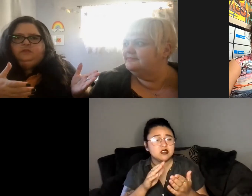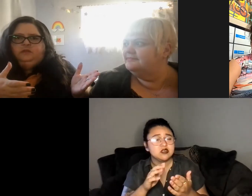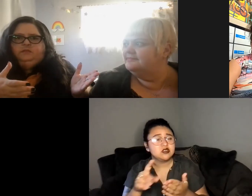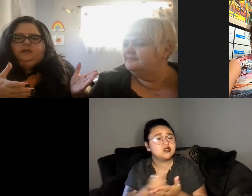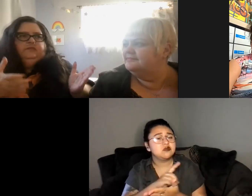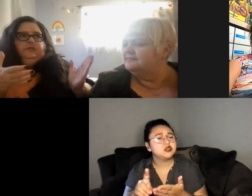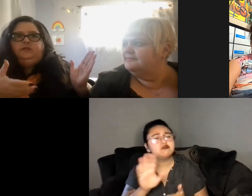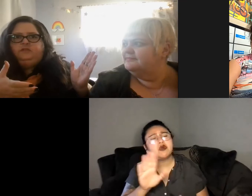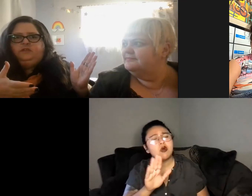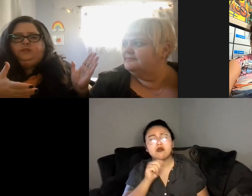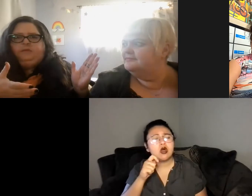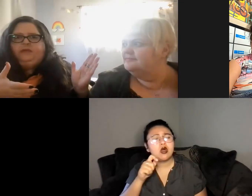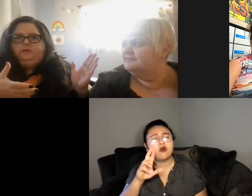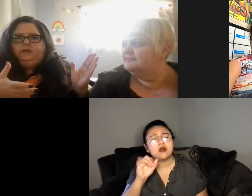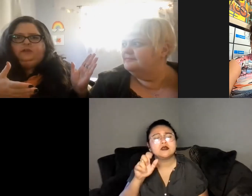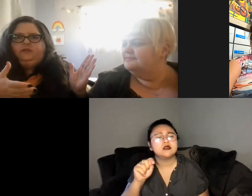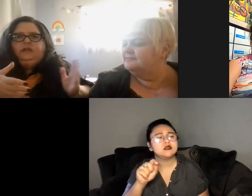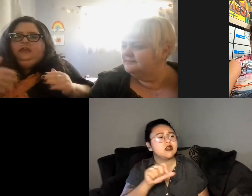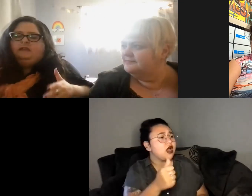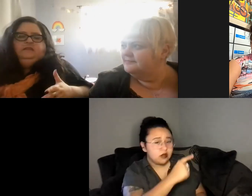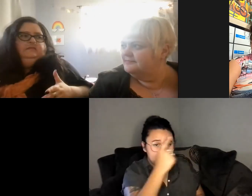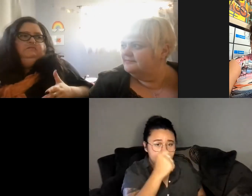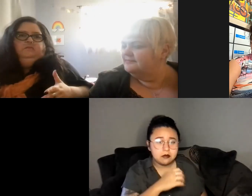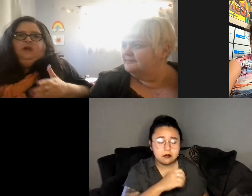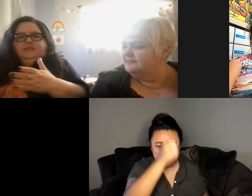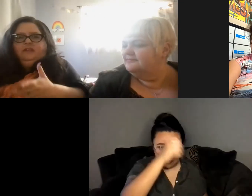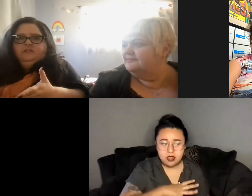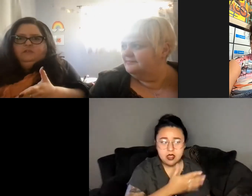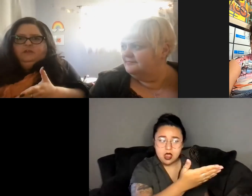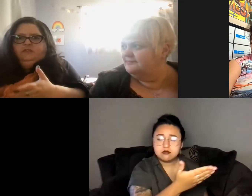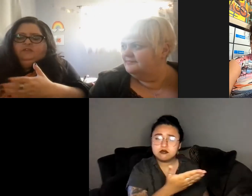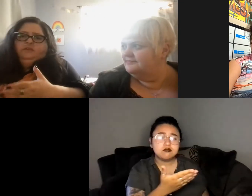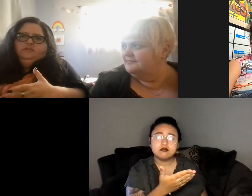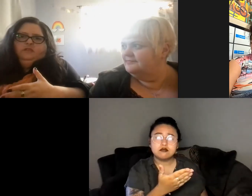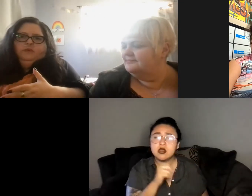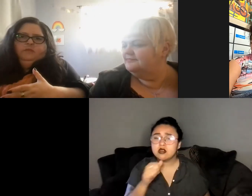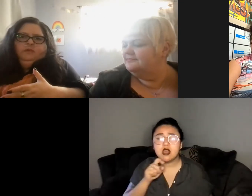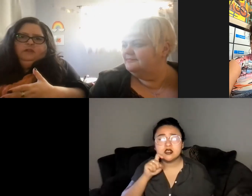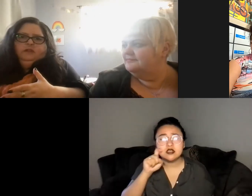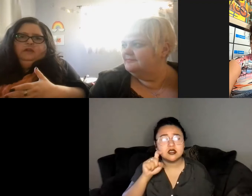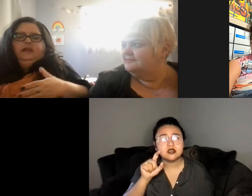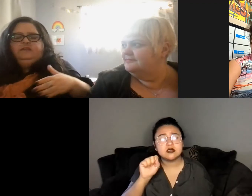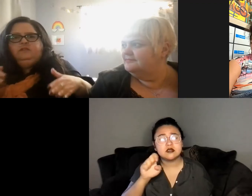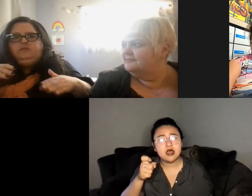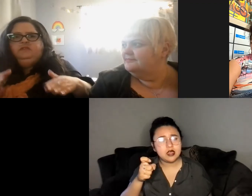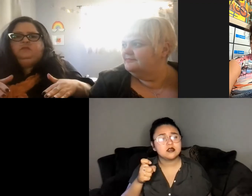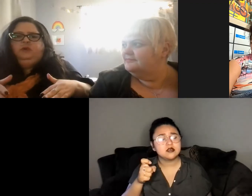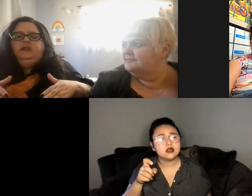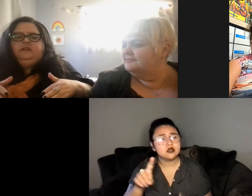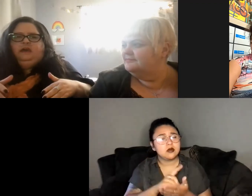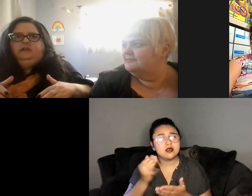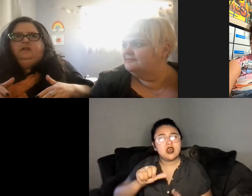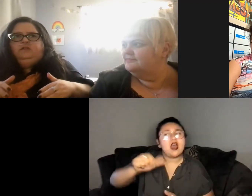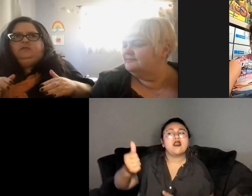discrimination because look, there's other Black men working here. And it's not sex discrimination because look, there's other women working here. And so there was this